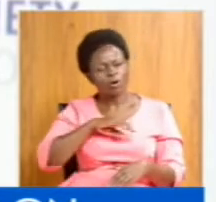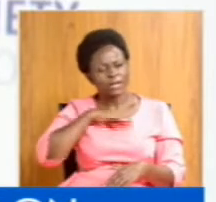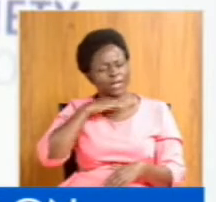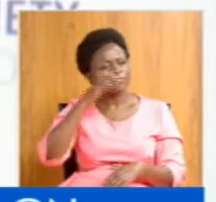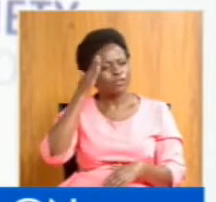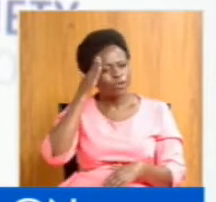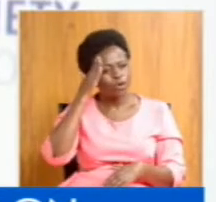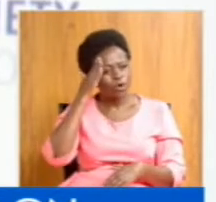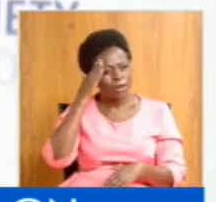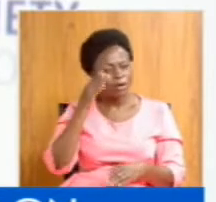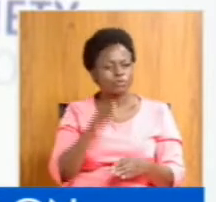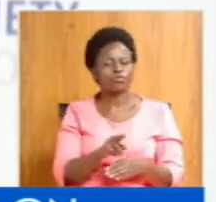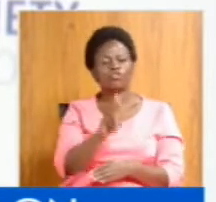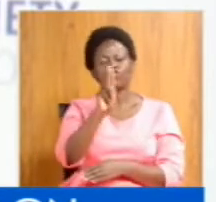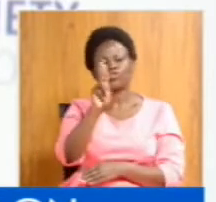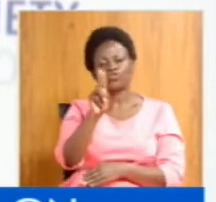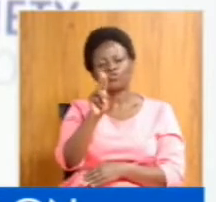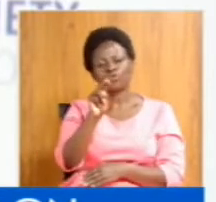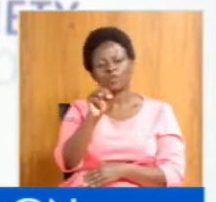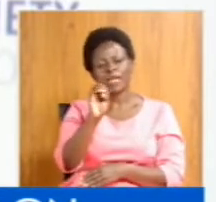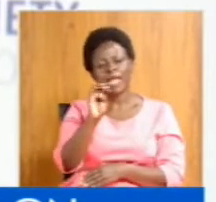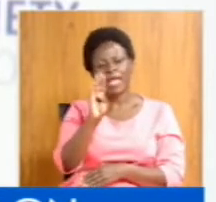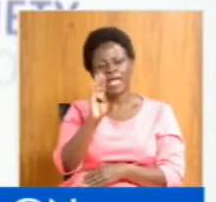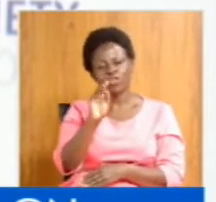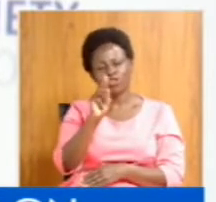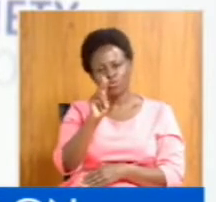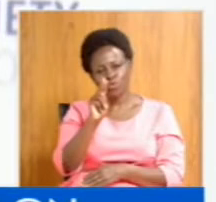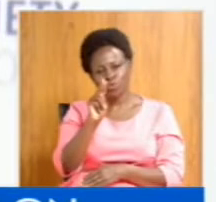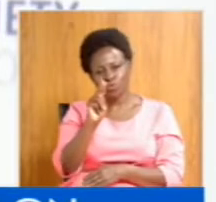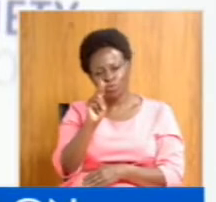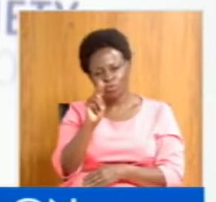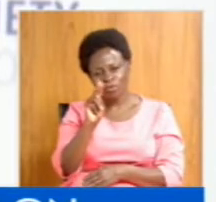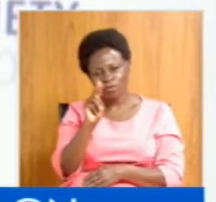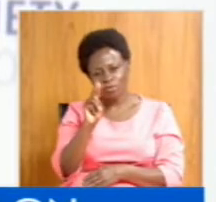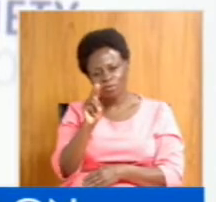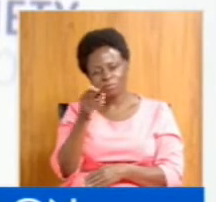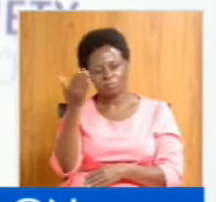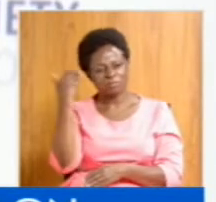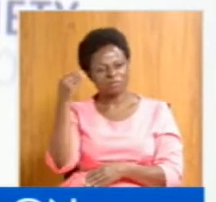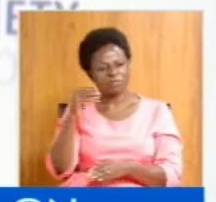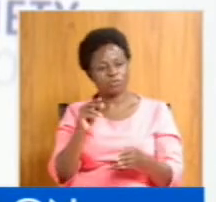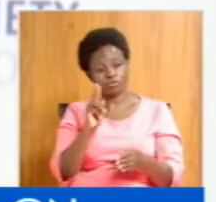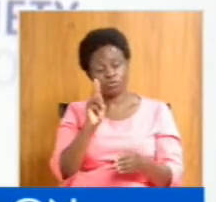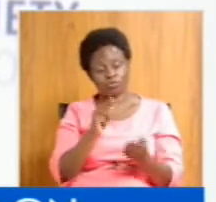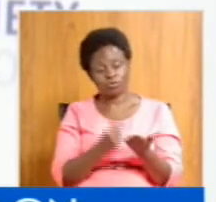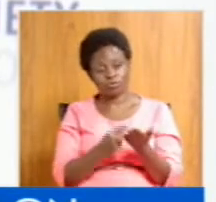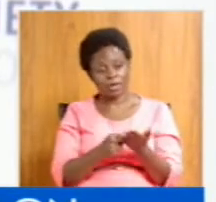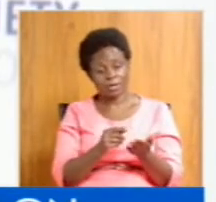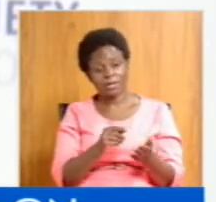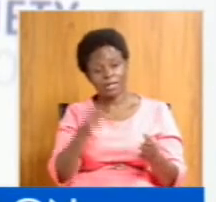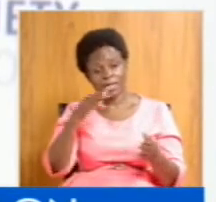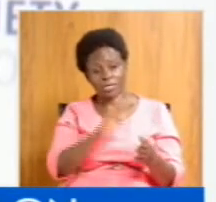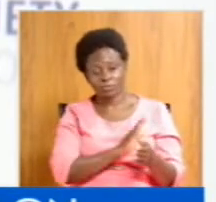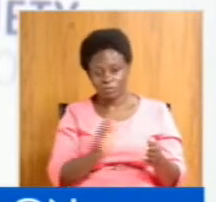about the Uganda Electricity Board, or commonly known as UEB. And at that time, UEB was